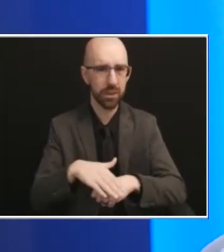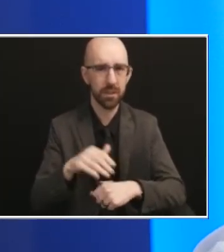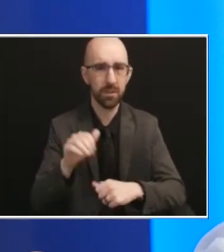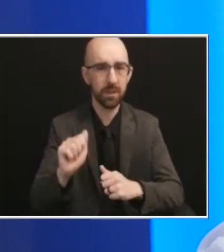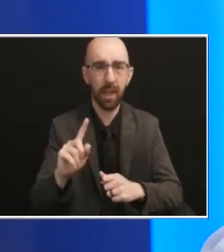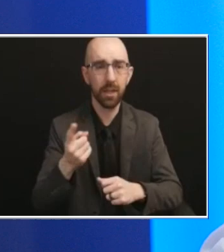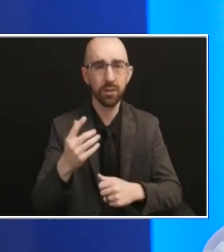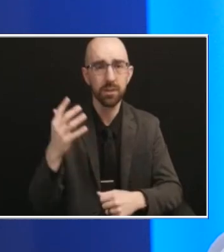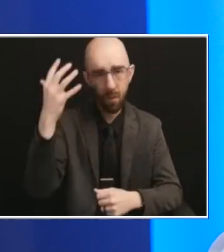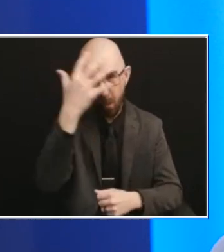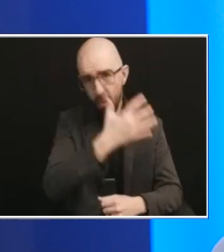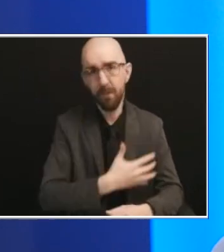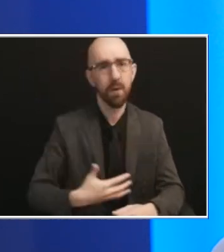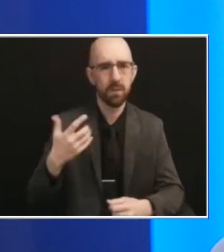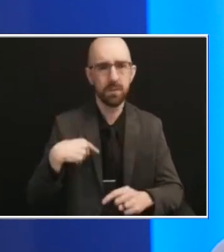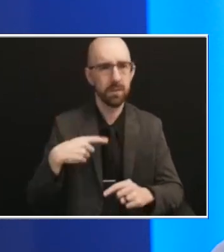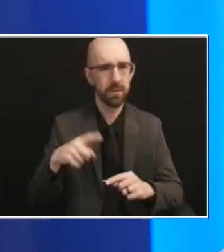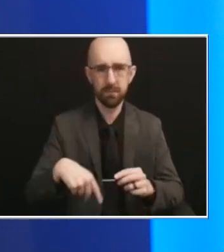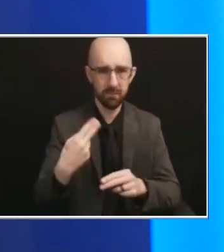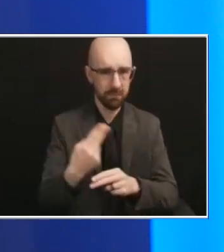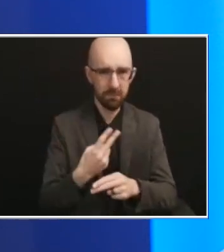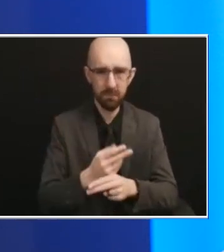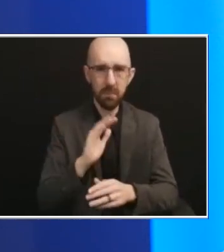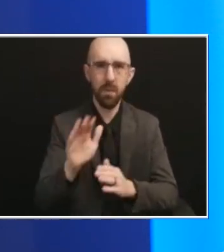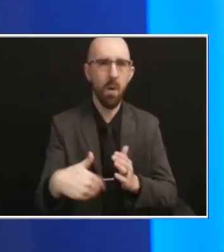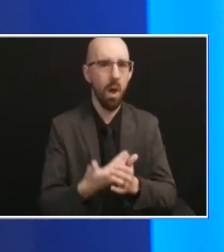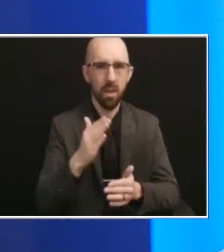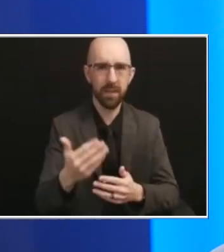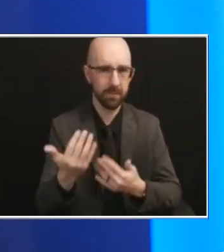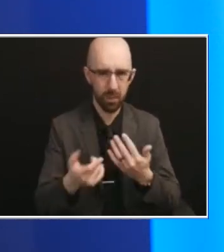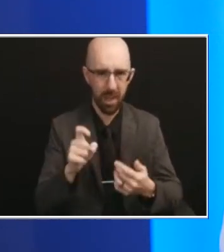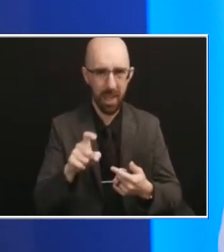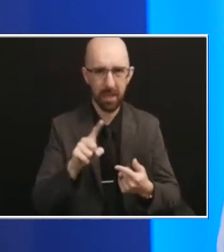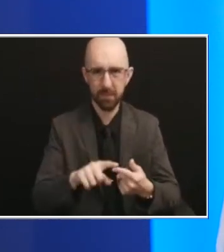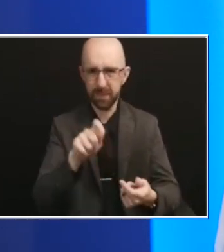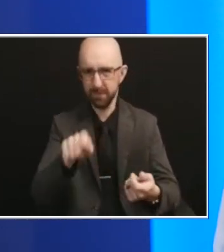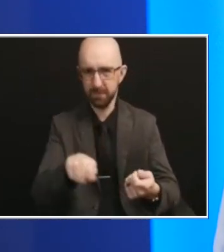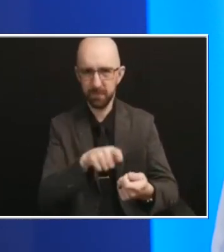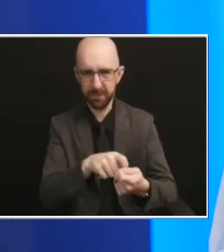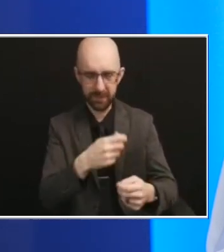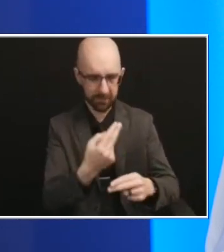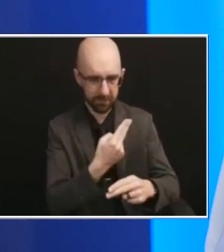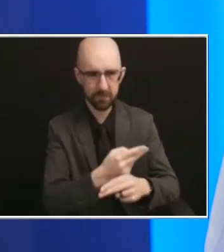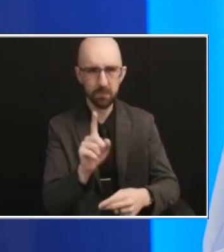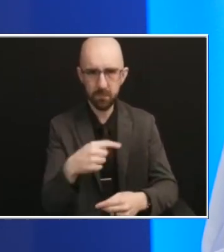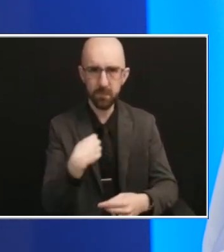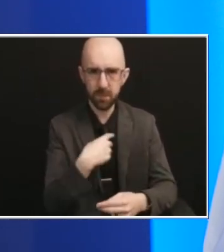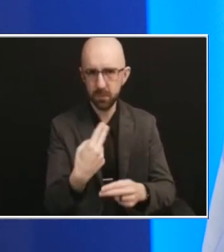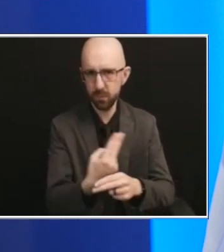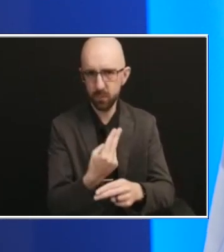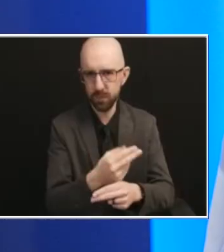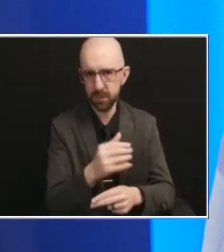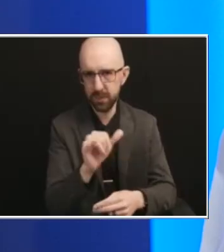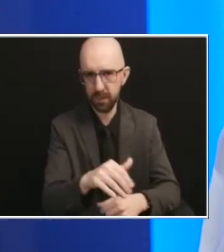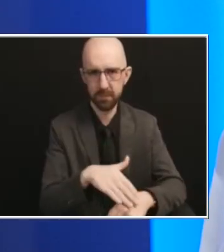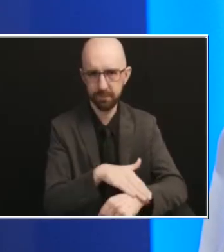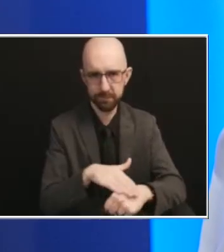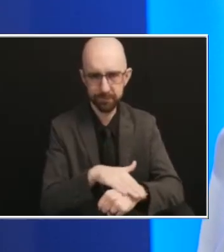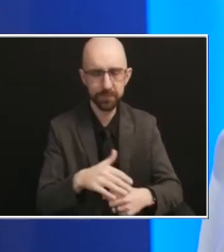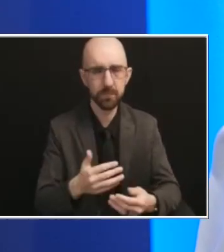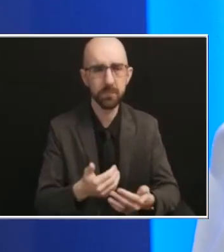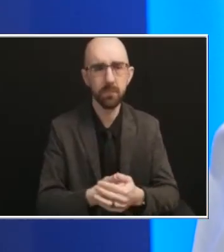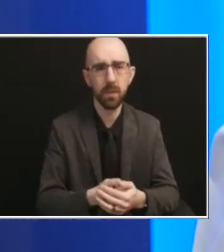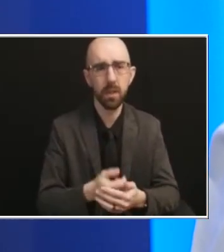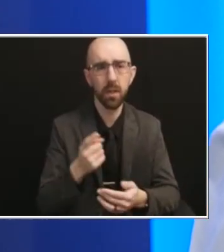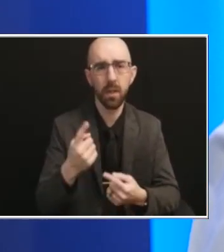Like, we couldn't have used it on all of Ezra's burns. We had to be specific with where we used it. And the thought, again,